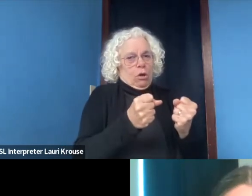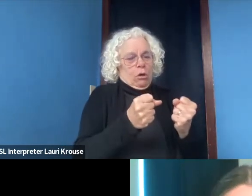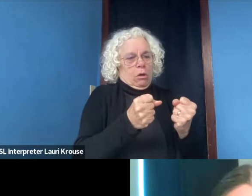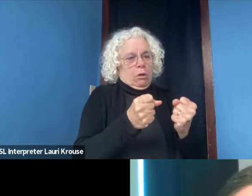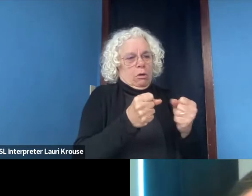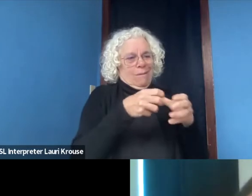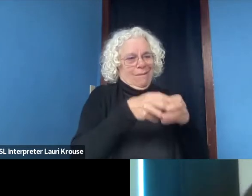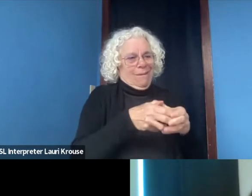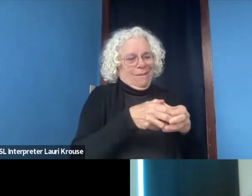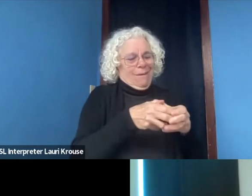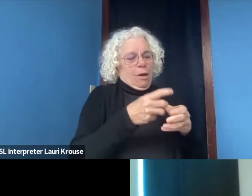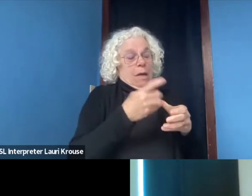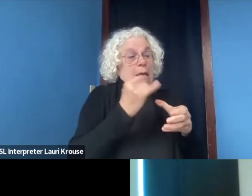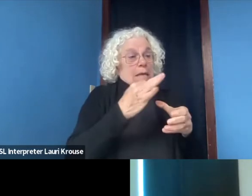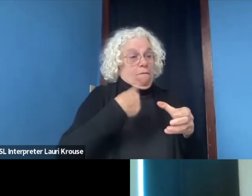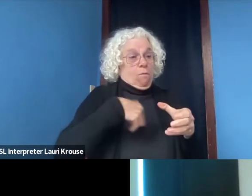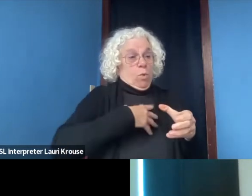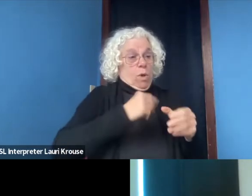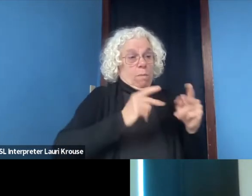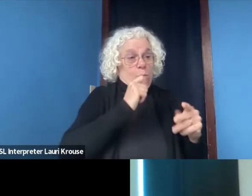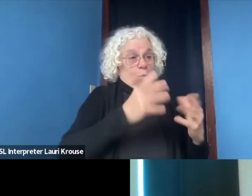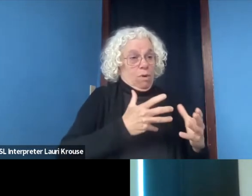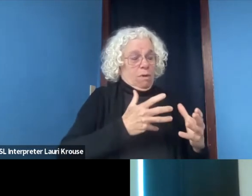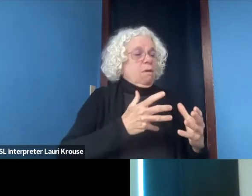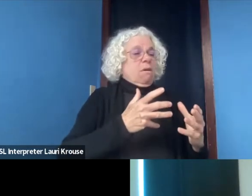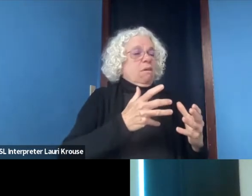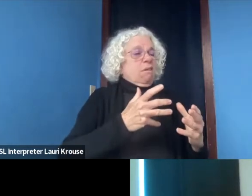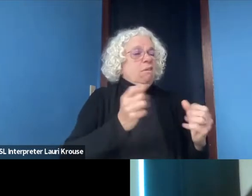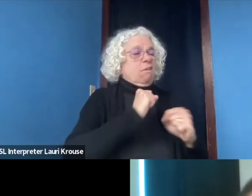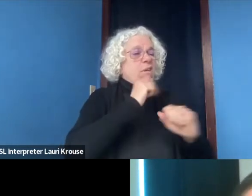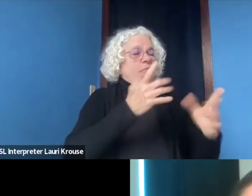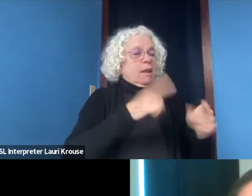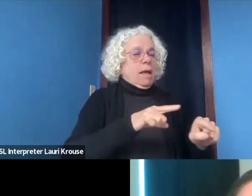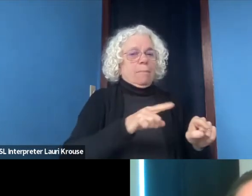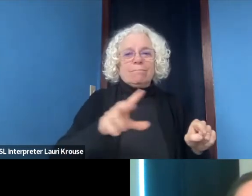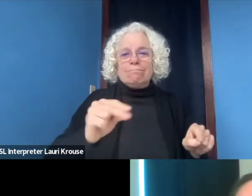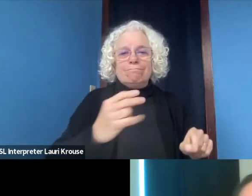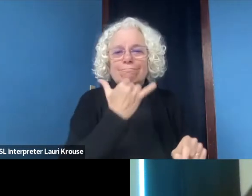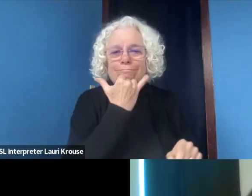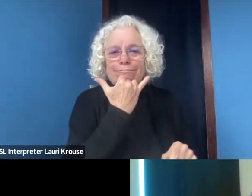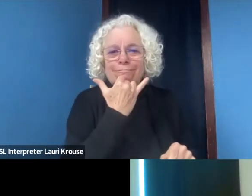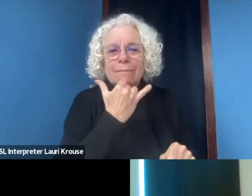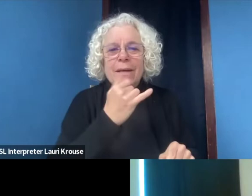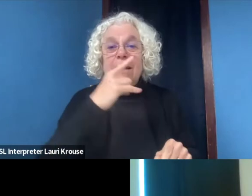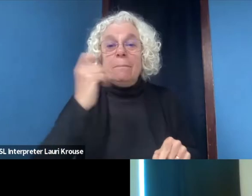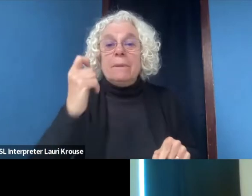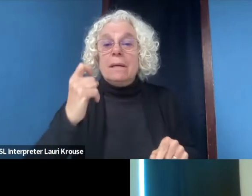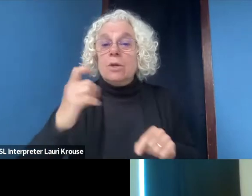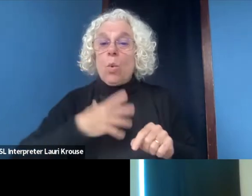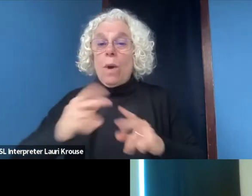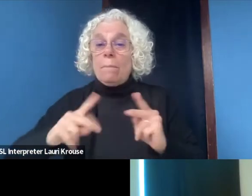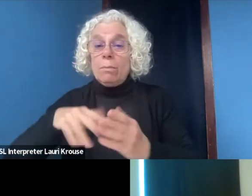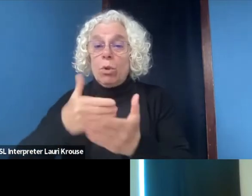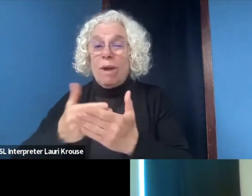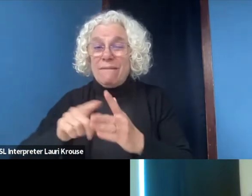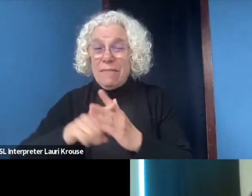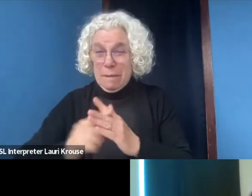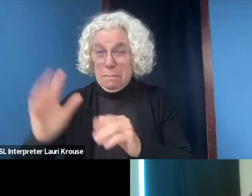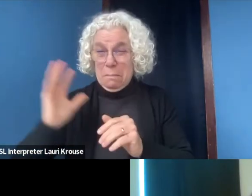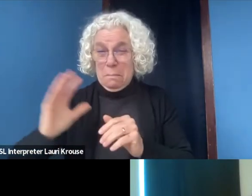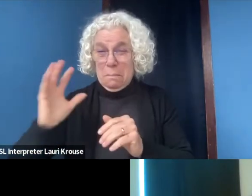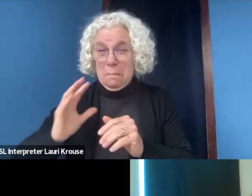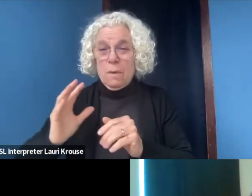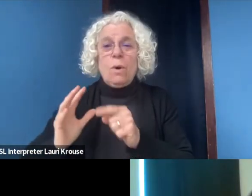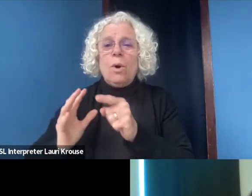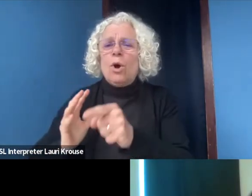in reality, in the beginning, they were weak, they were hungry, And if it wasn't for